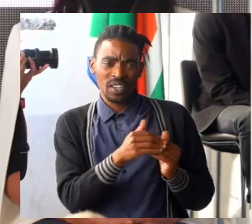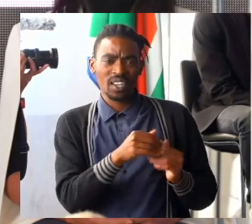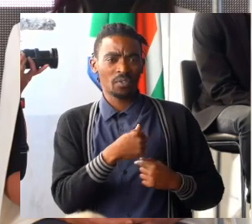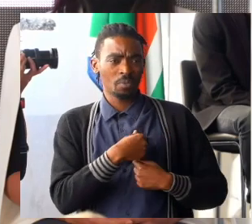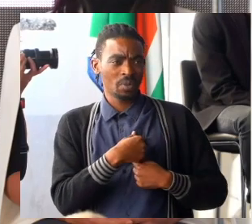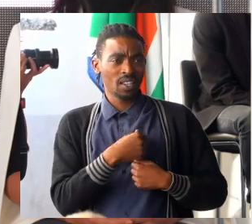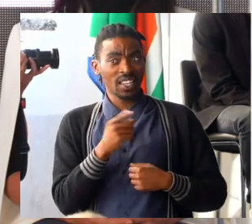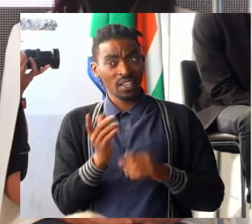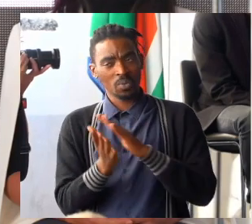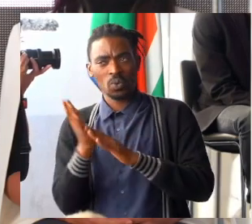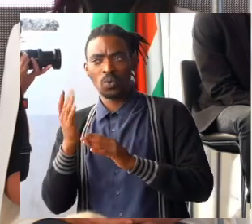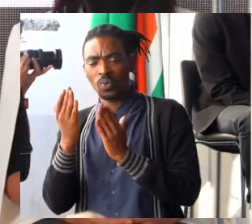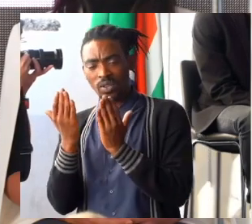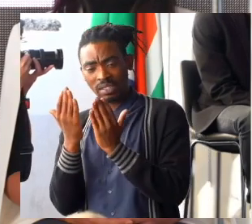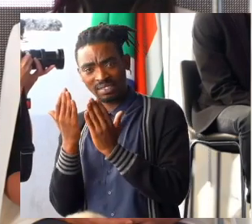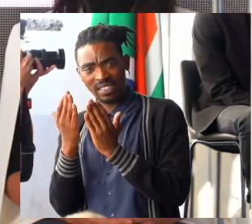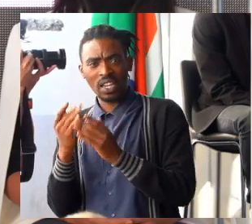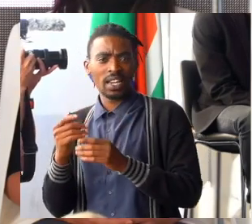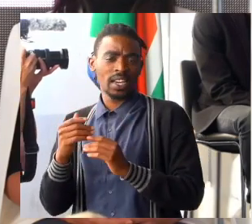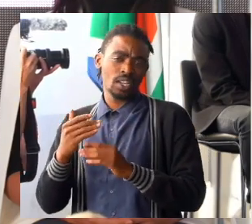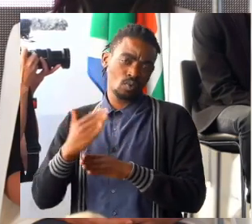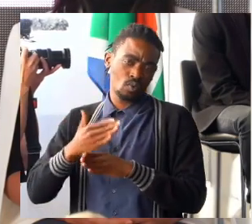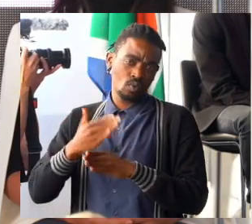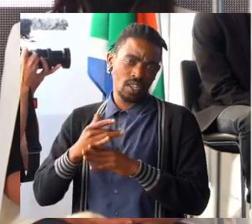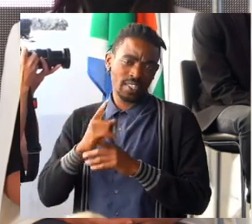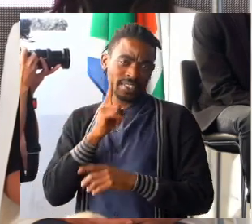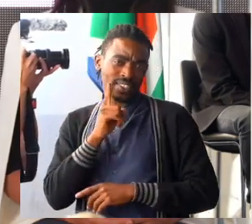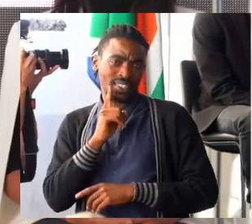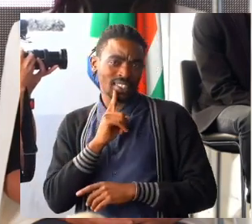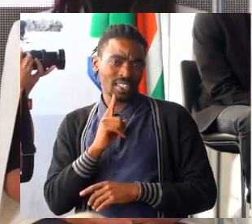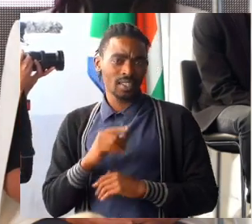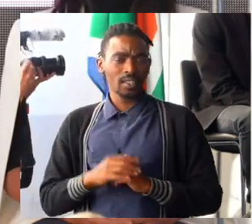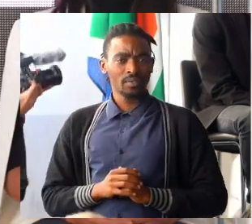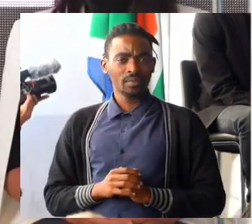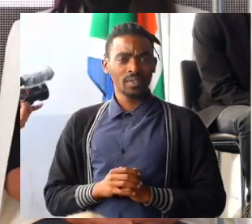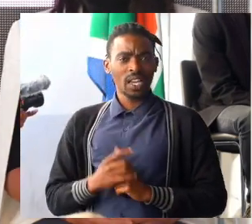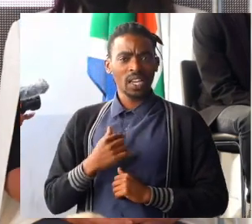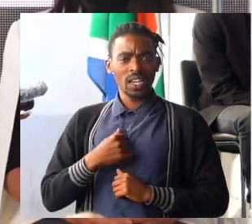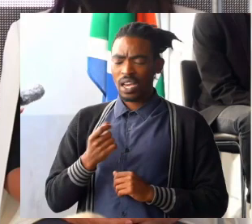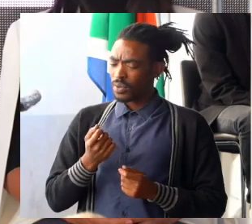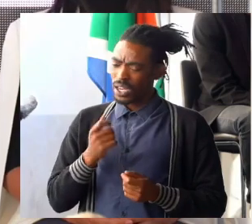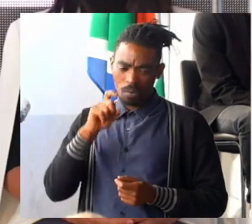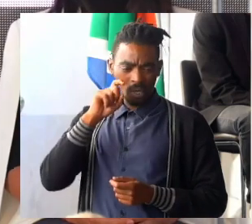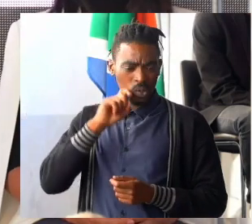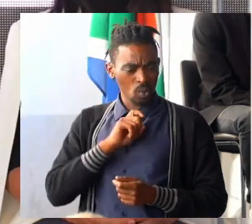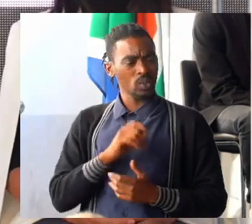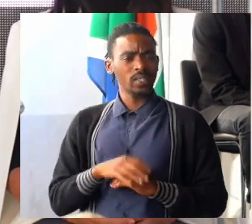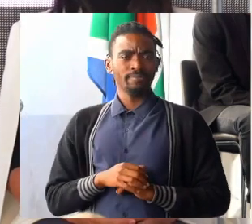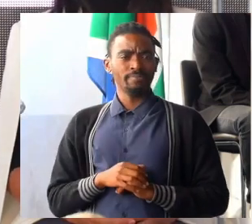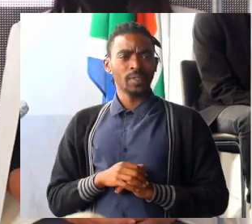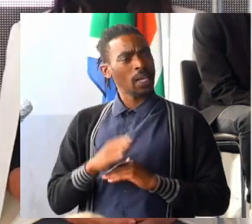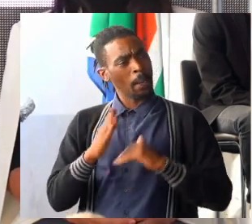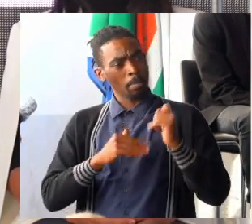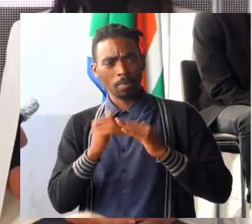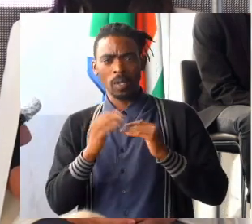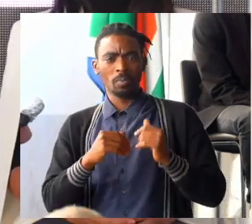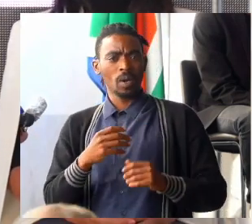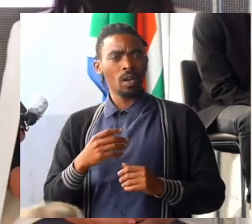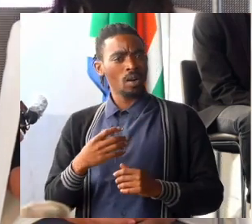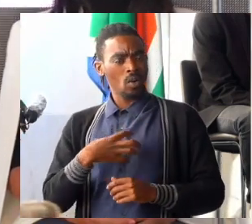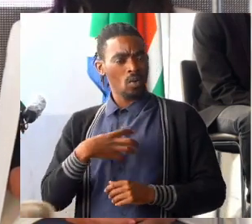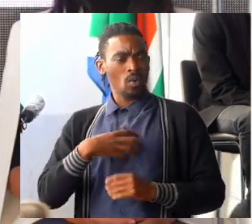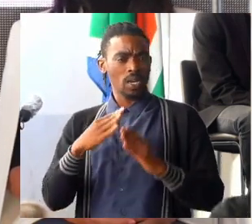teacher. And when I was old enough and working, I set down my own roots there and built a home.